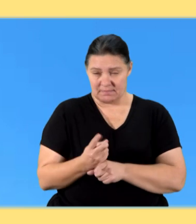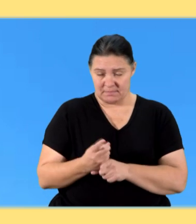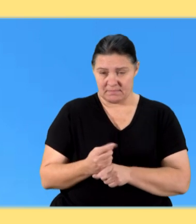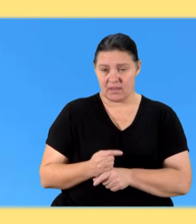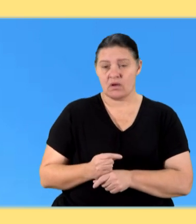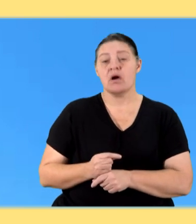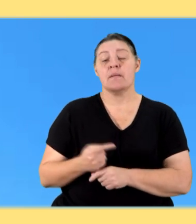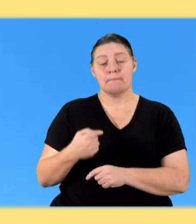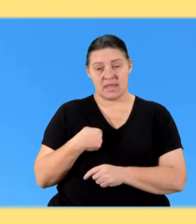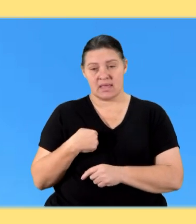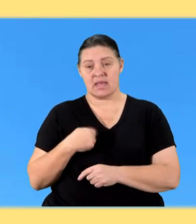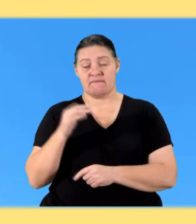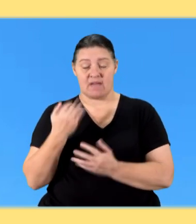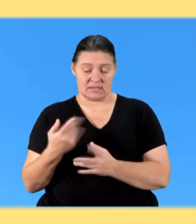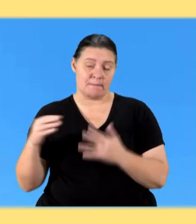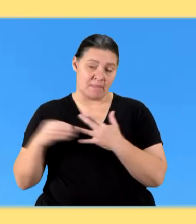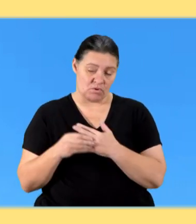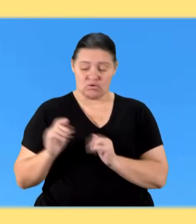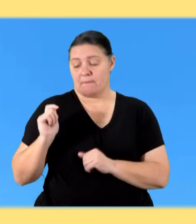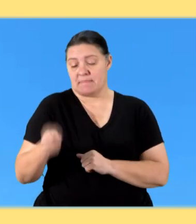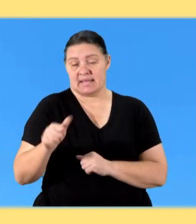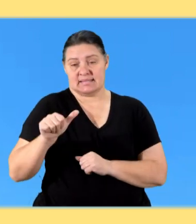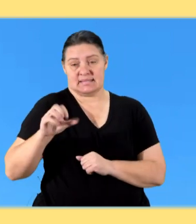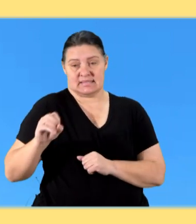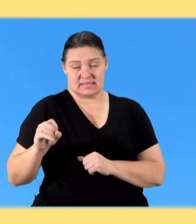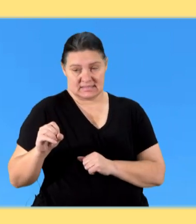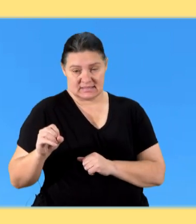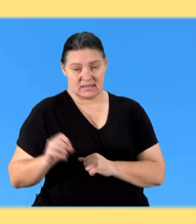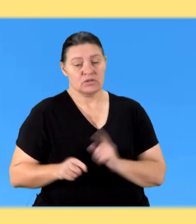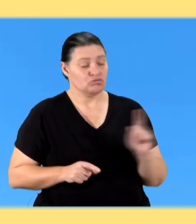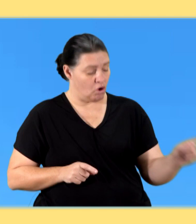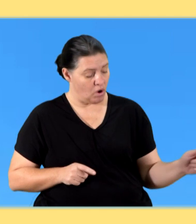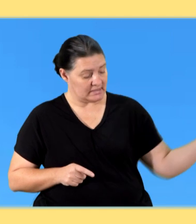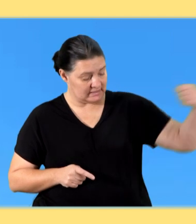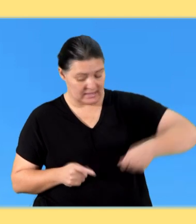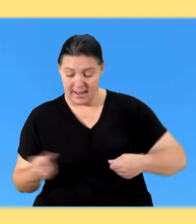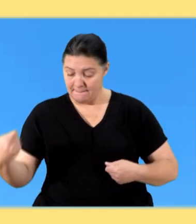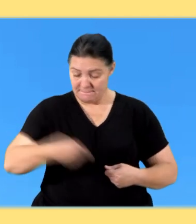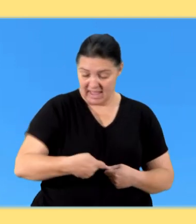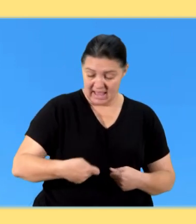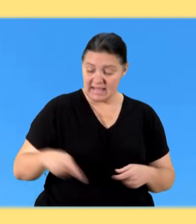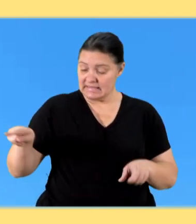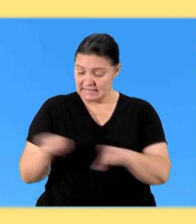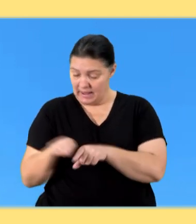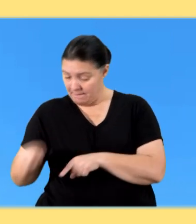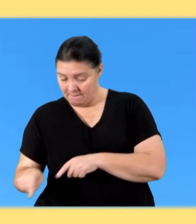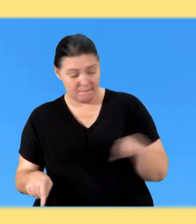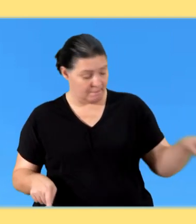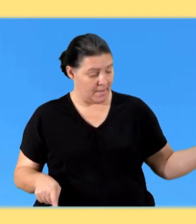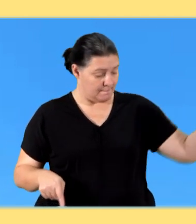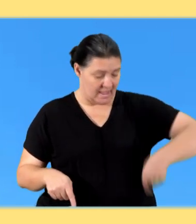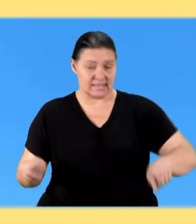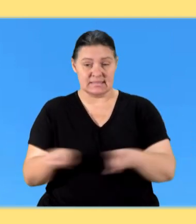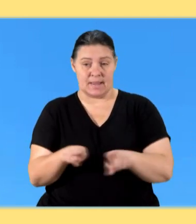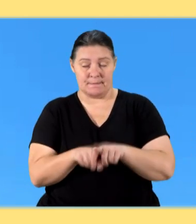we spoke about this, that F file is married, so he was paying 60. And then the firm contributes to the medical aid on a rand for